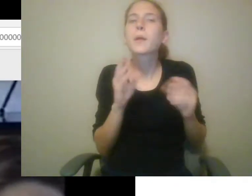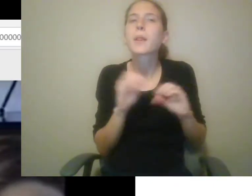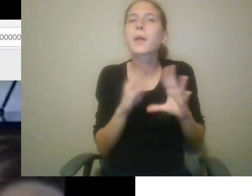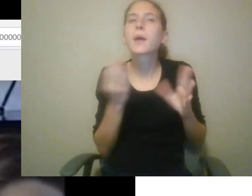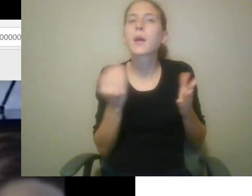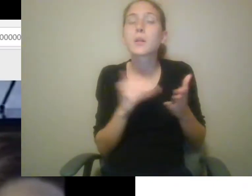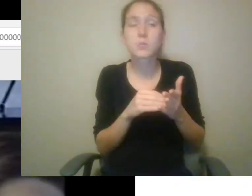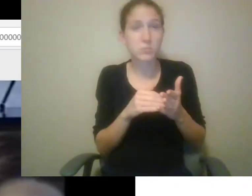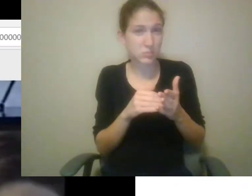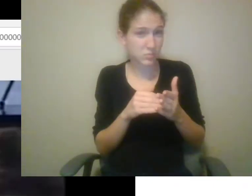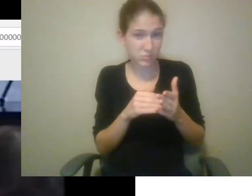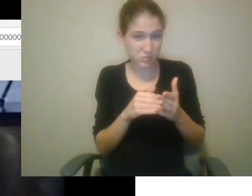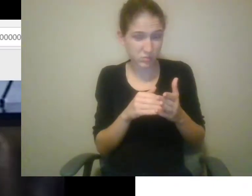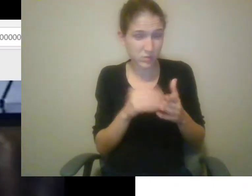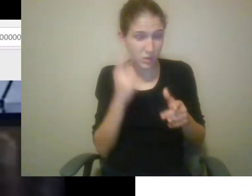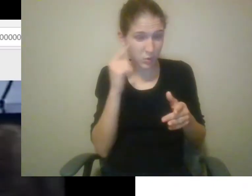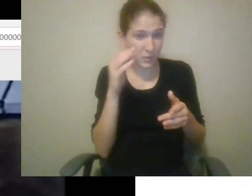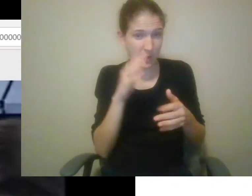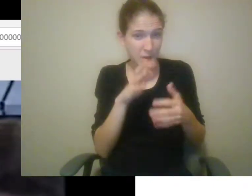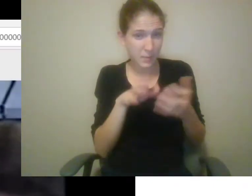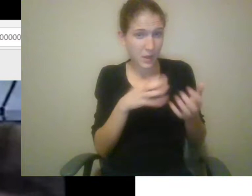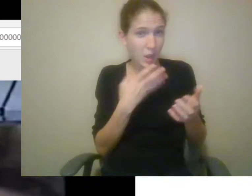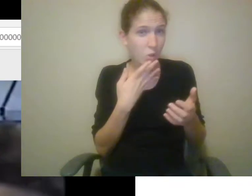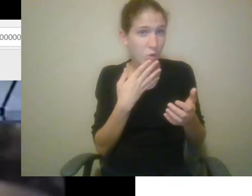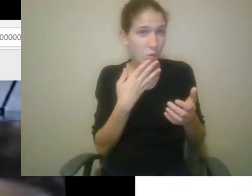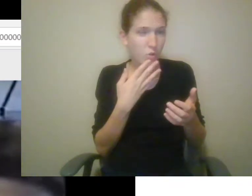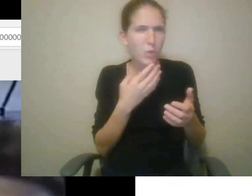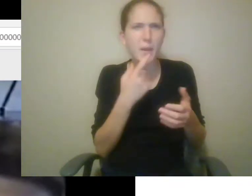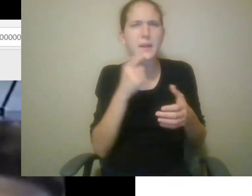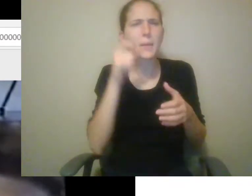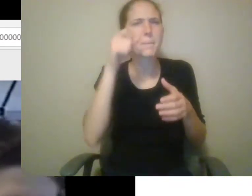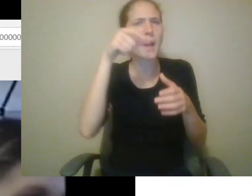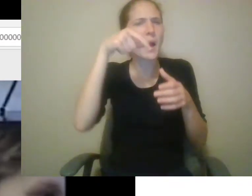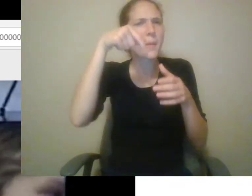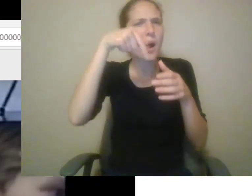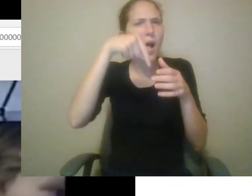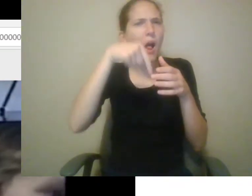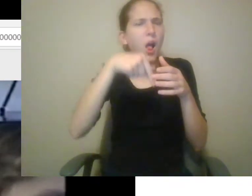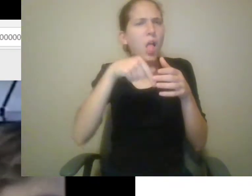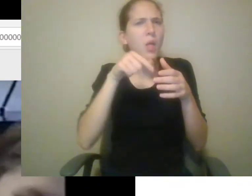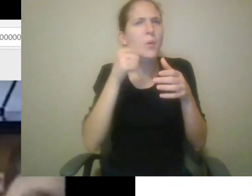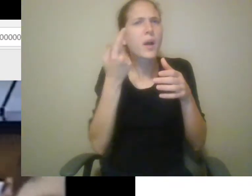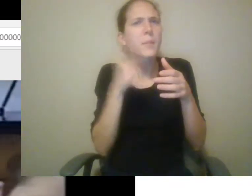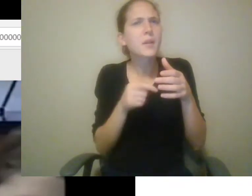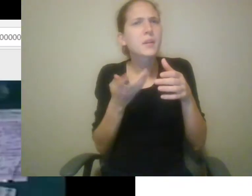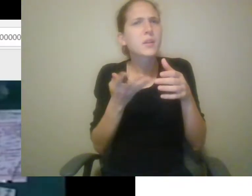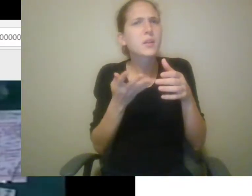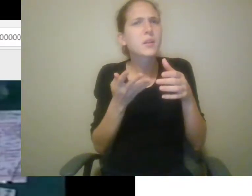It would be sort of mixed color. So you're saying what's going to happen to all this red that's in here?